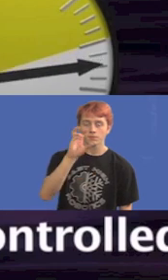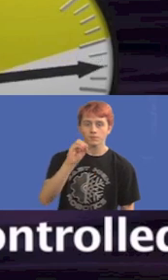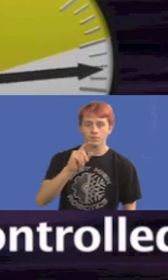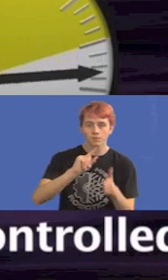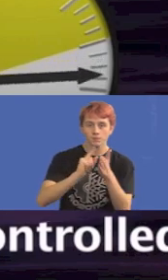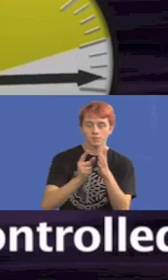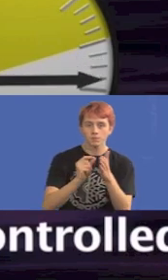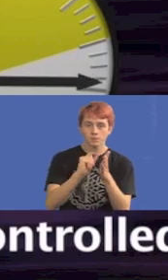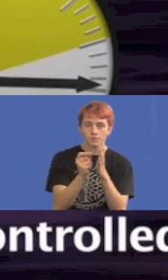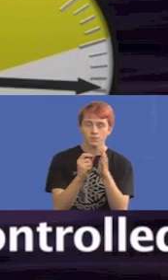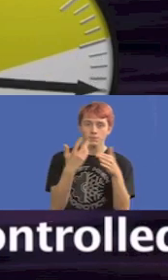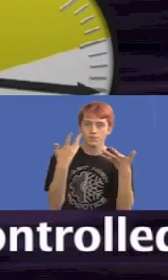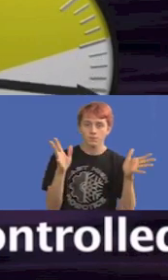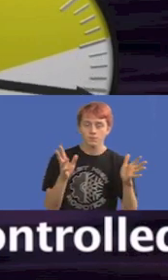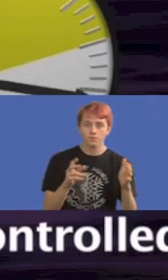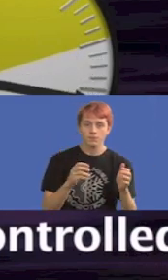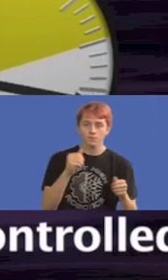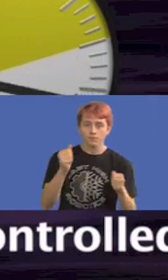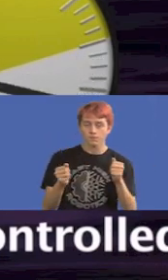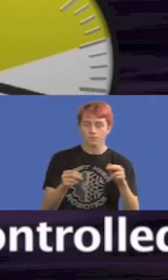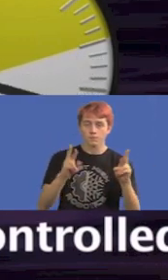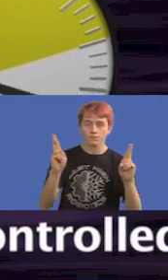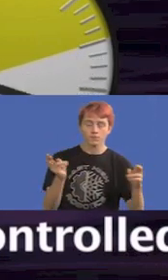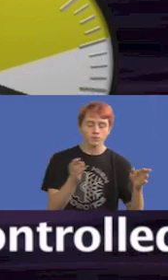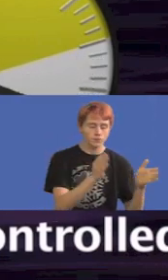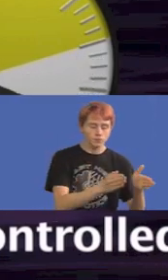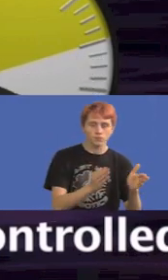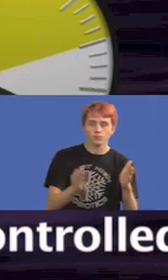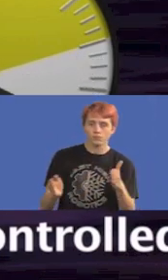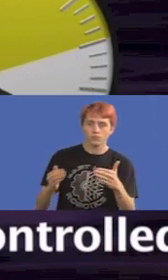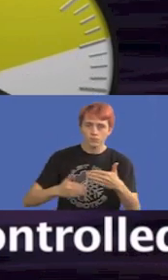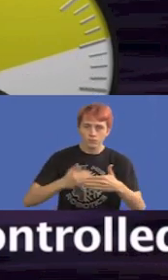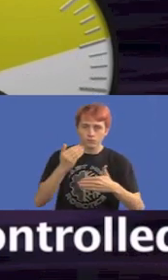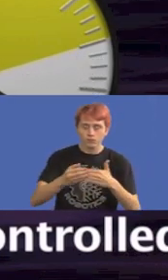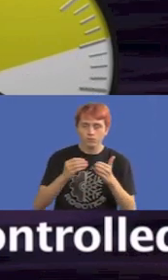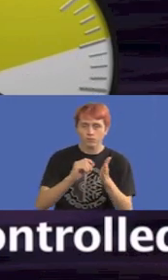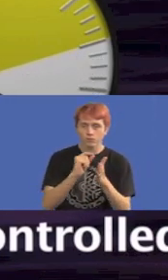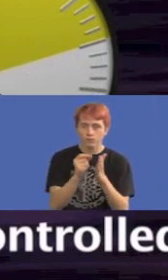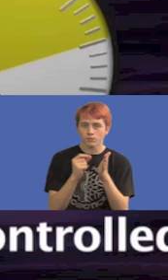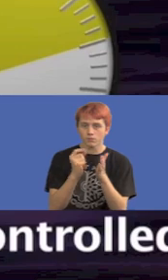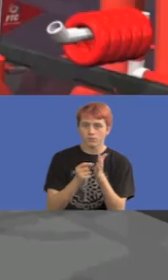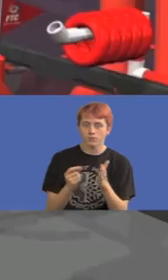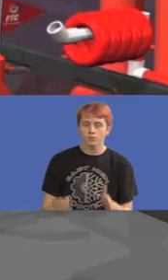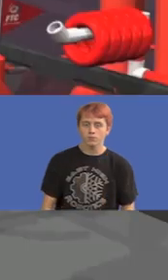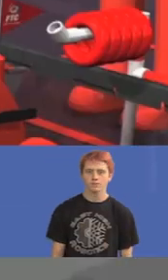After the autonomous period, the drivers pick up their controllers for the driver controlled period.